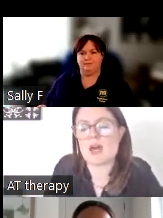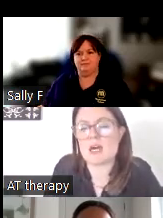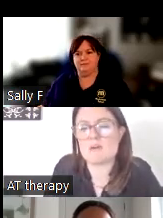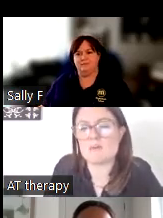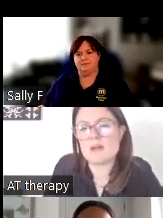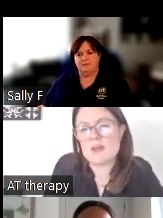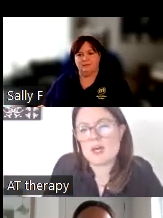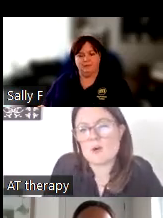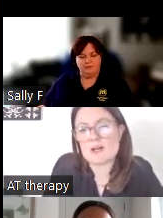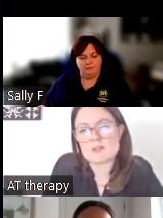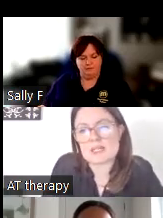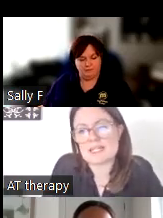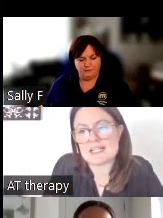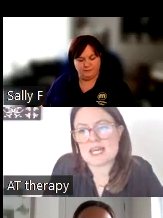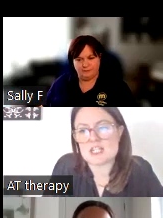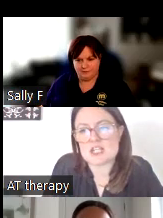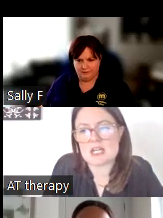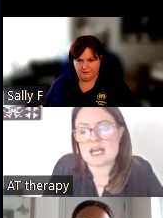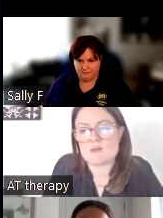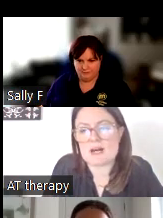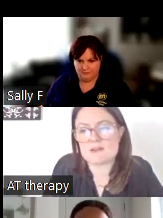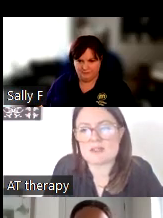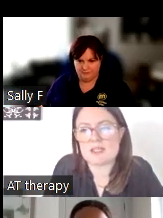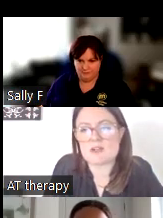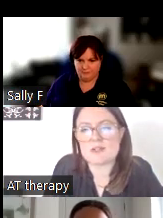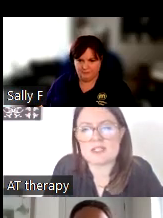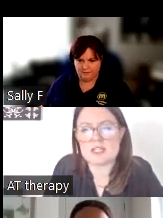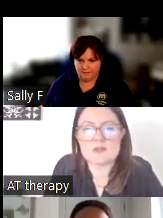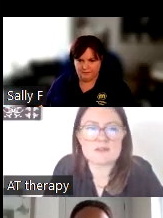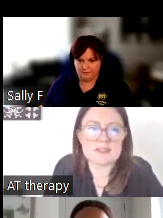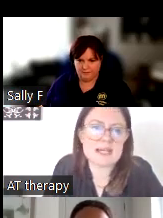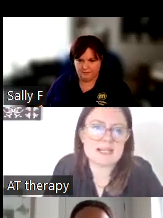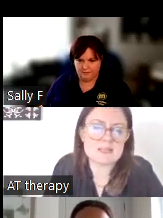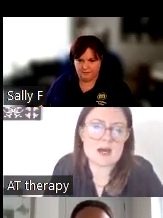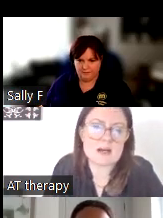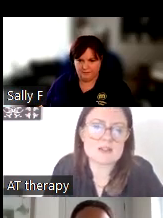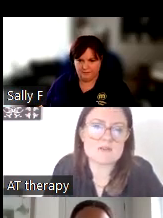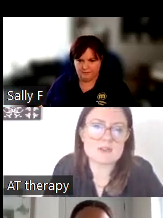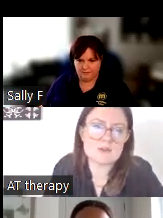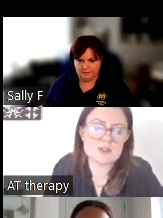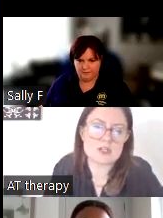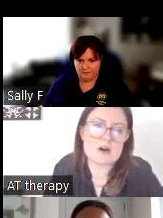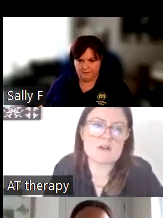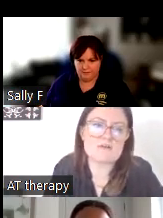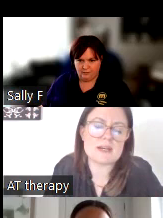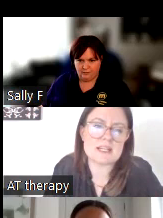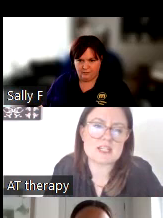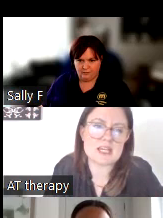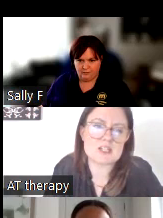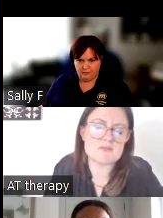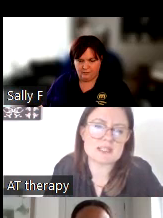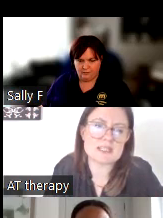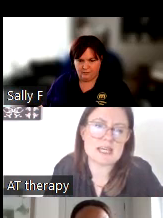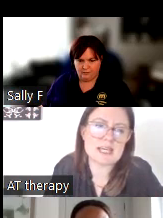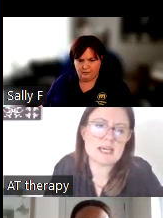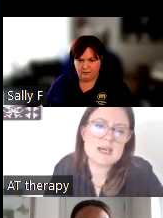across whilst working in education and whilst encouraging the use of signing as part of the culture of an